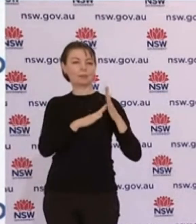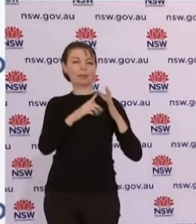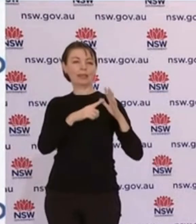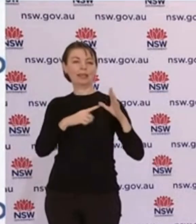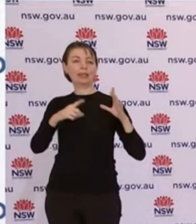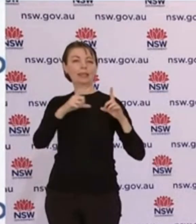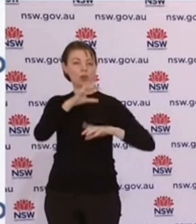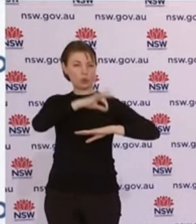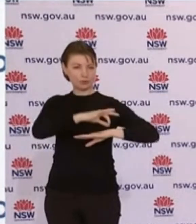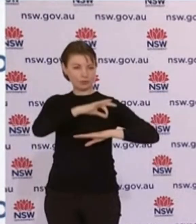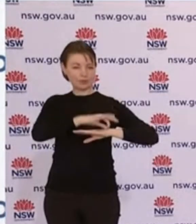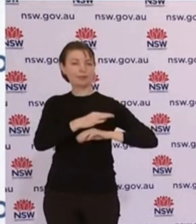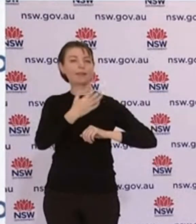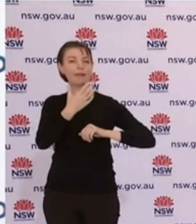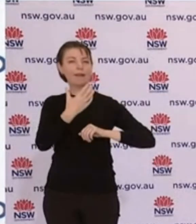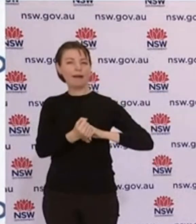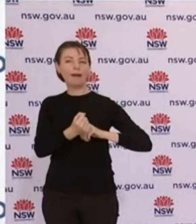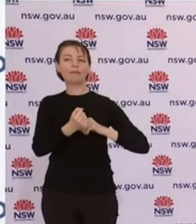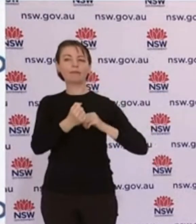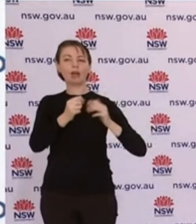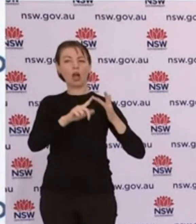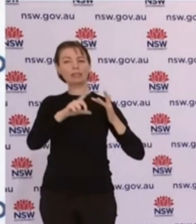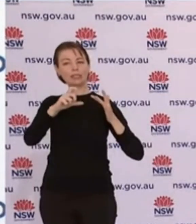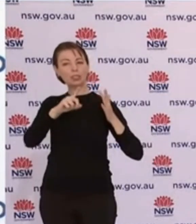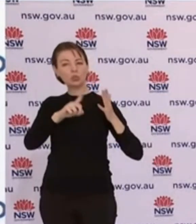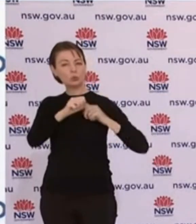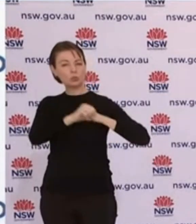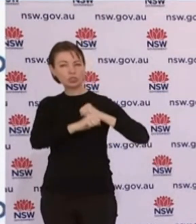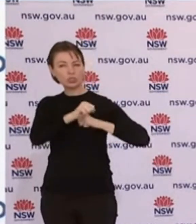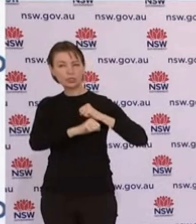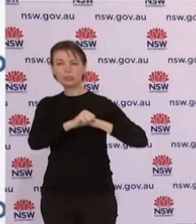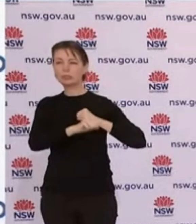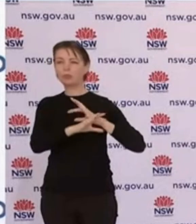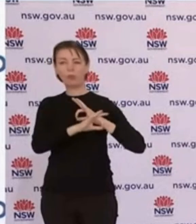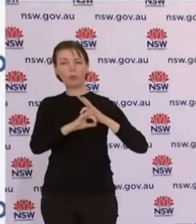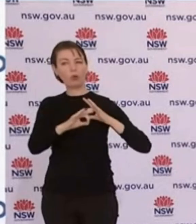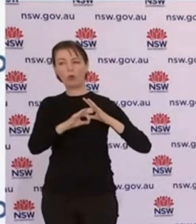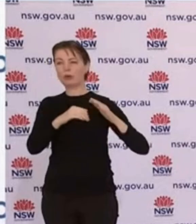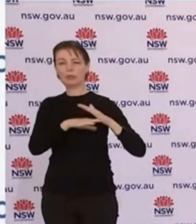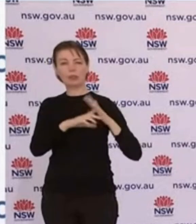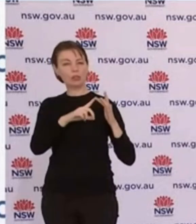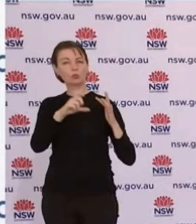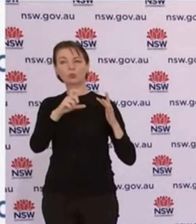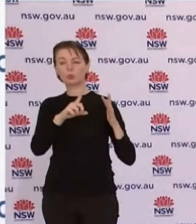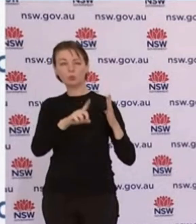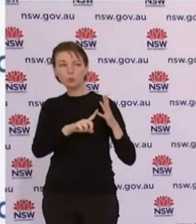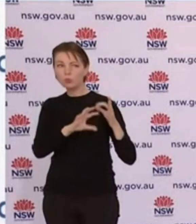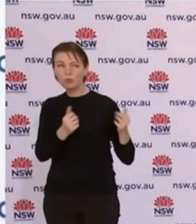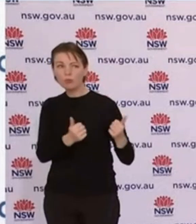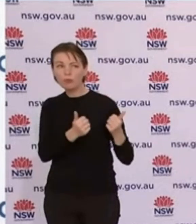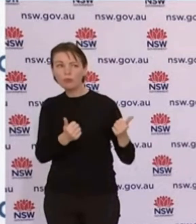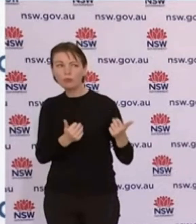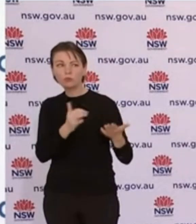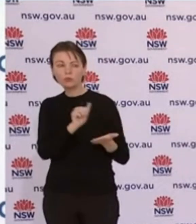find the numbers for you for Canterbury, which I don't have the detail here exactly, but I'd be happy